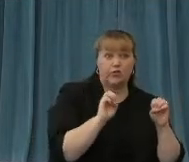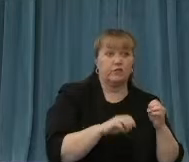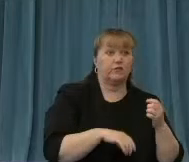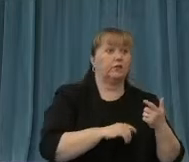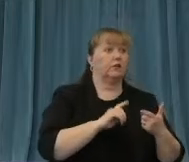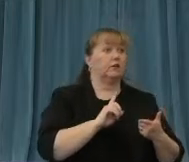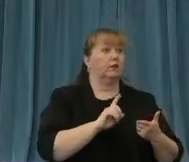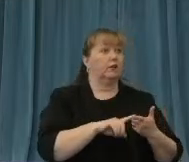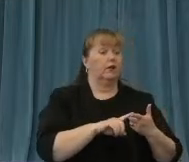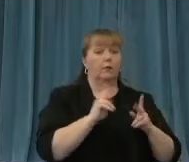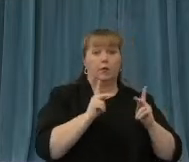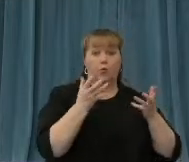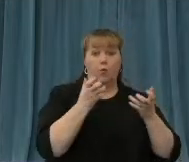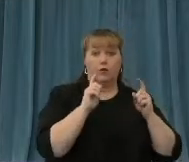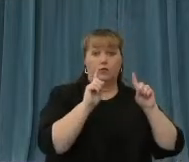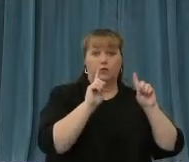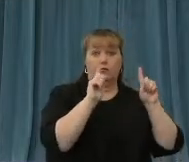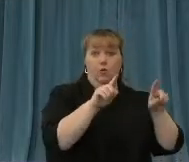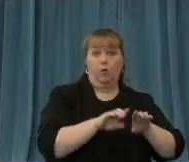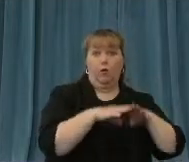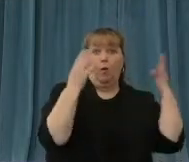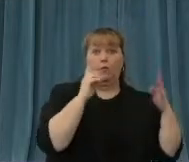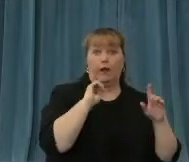of worship, and sporting events.